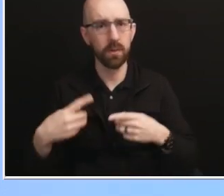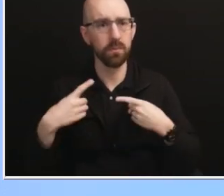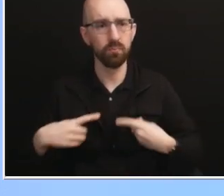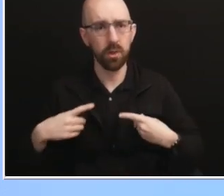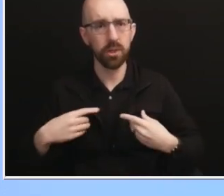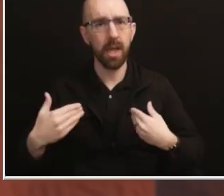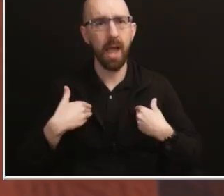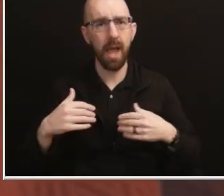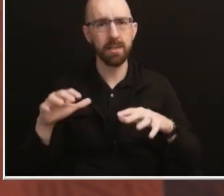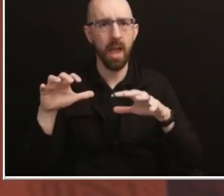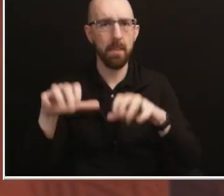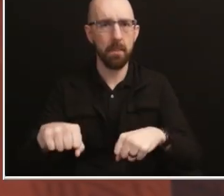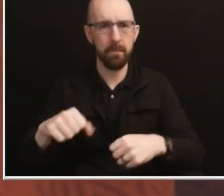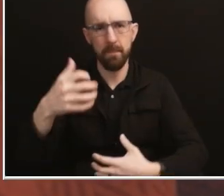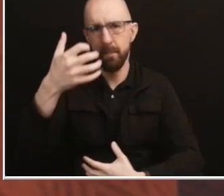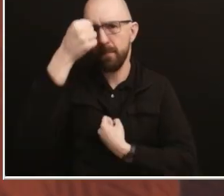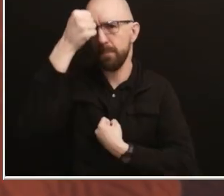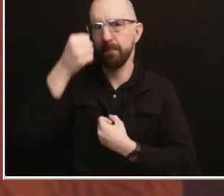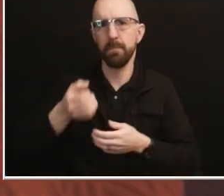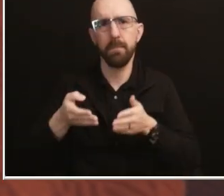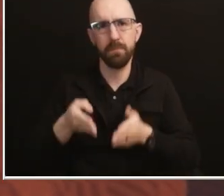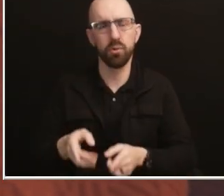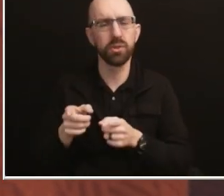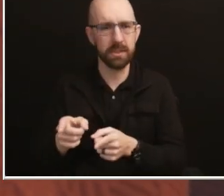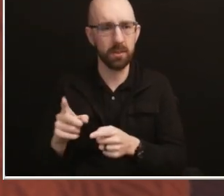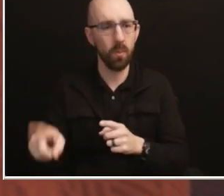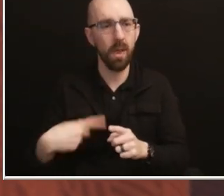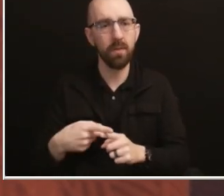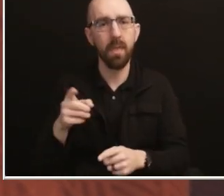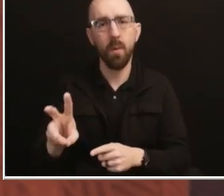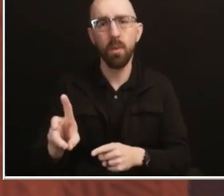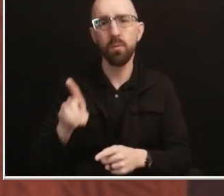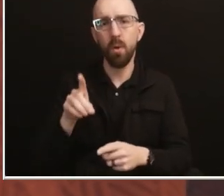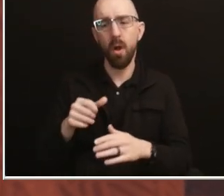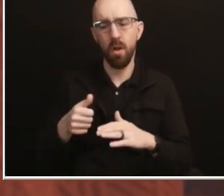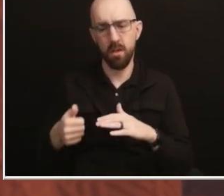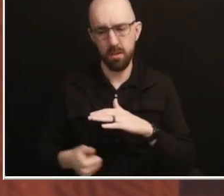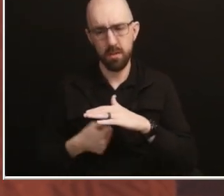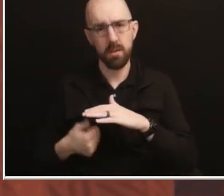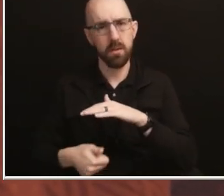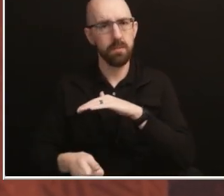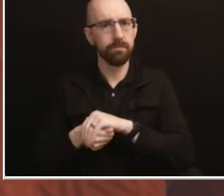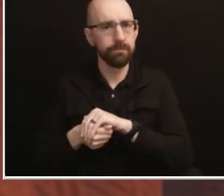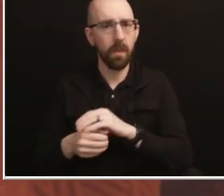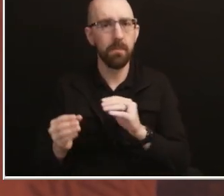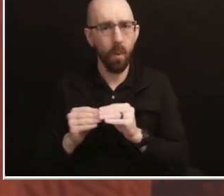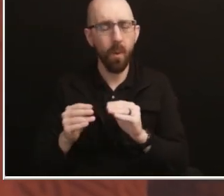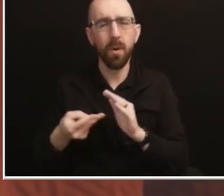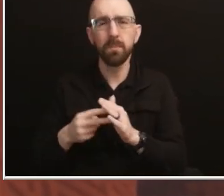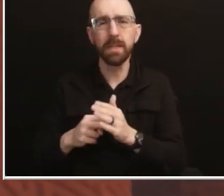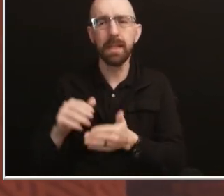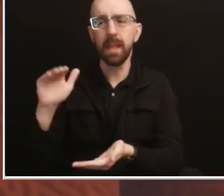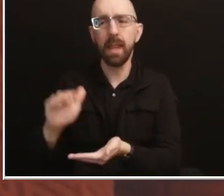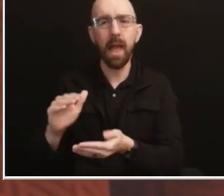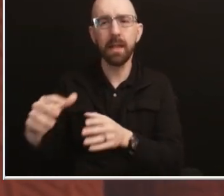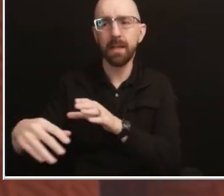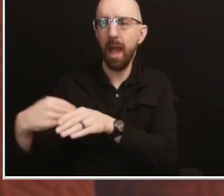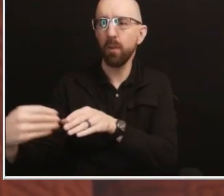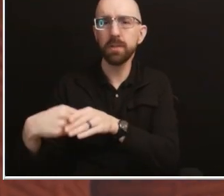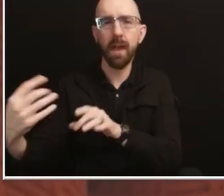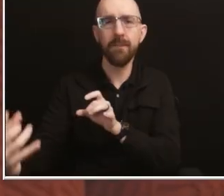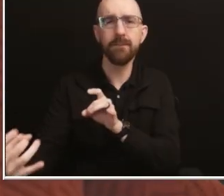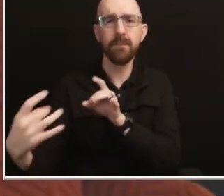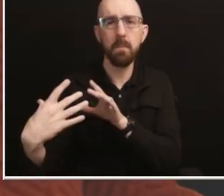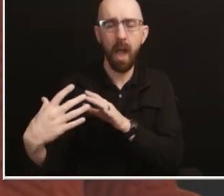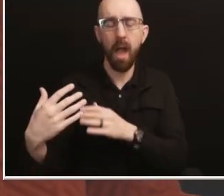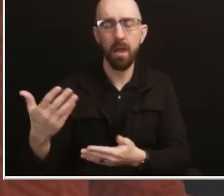person already, and the more they pull back and isolate, the less external feedback there is that they can get that maybe things are